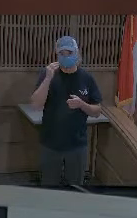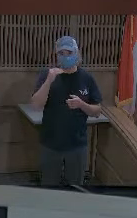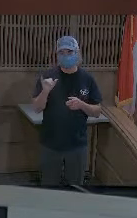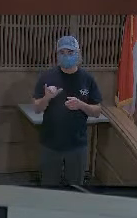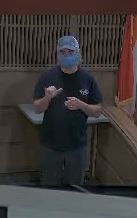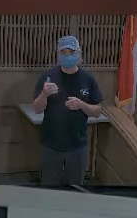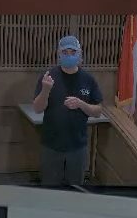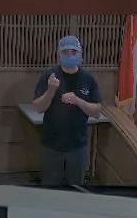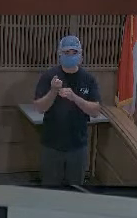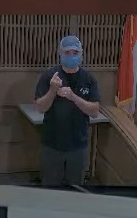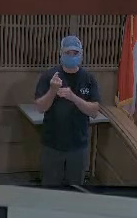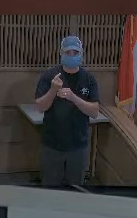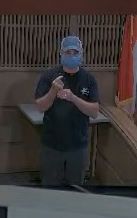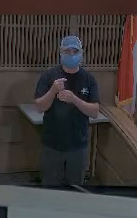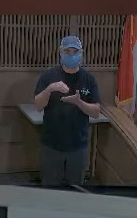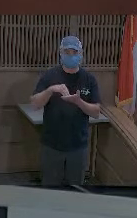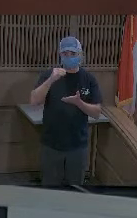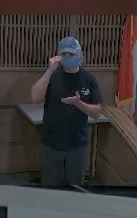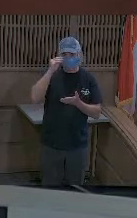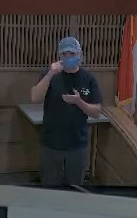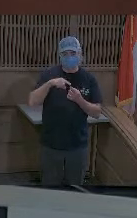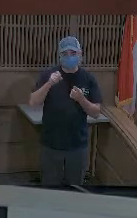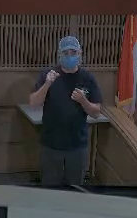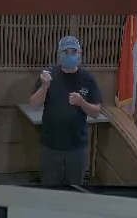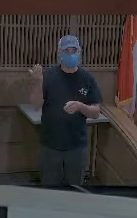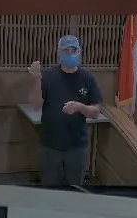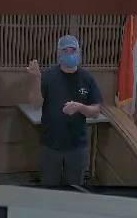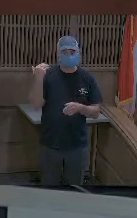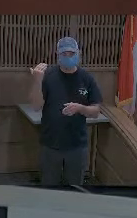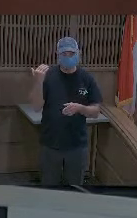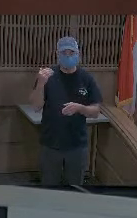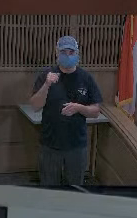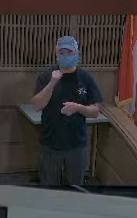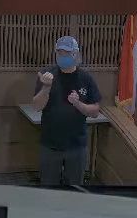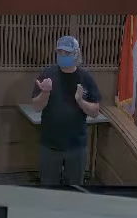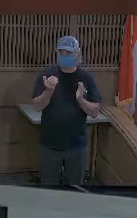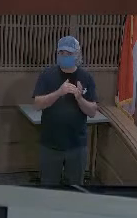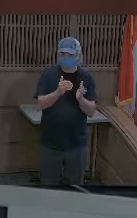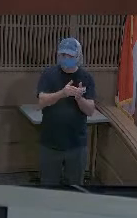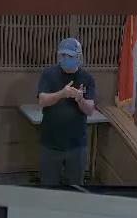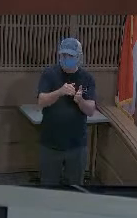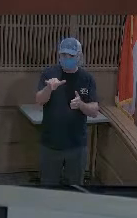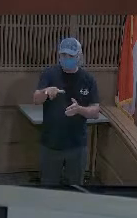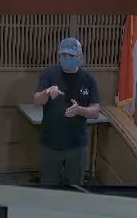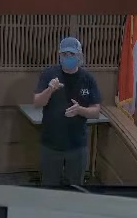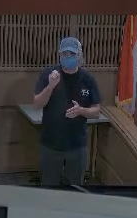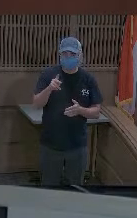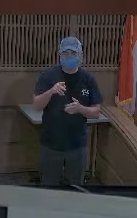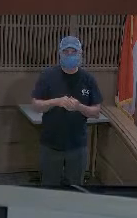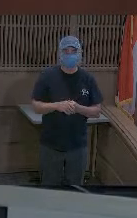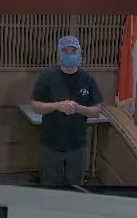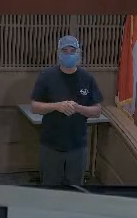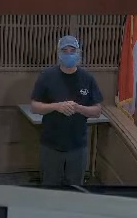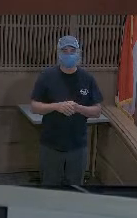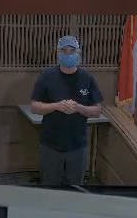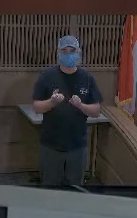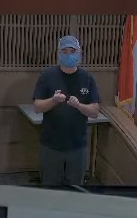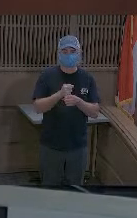And let's learn from the past. Let's not repeat it. Let's define our own